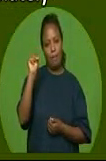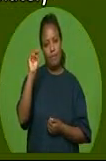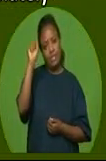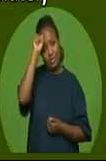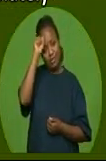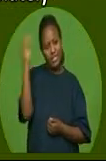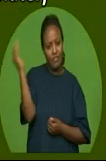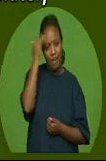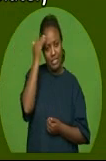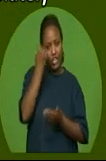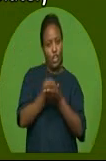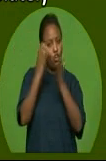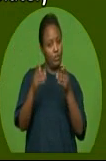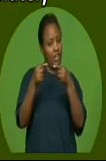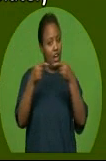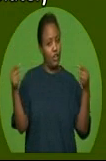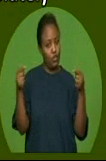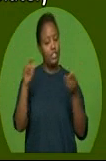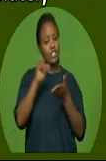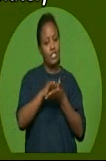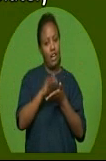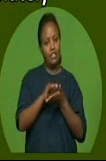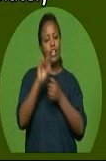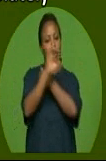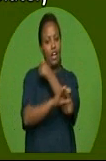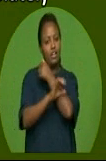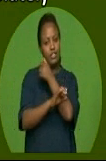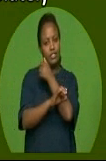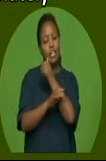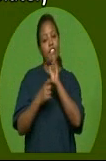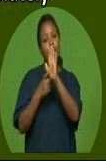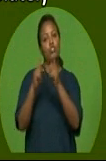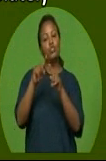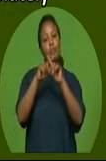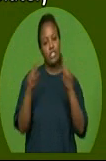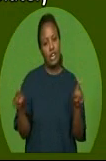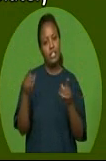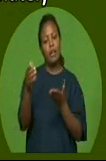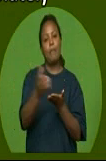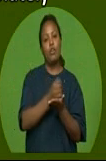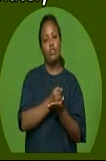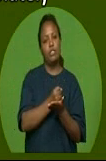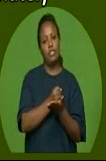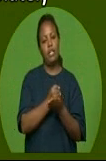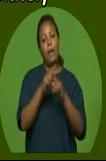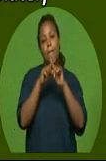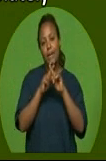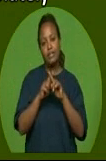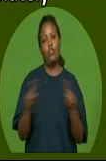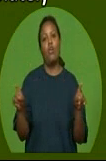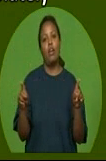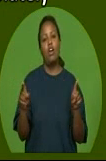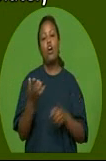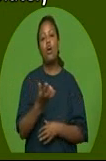Adam Smith, the famous economist, argued that a country tends to specialize in producing